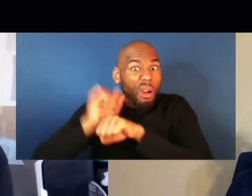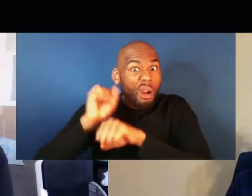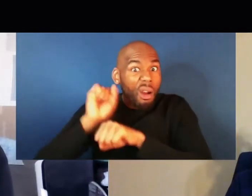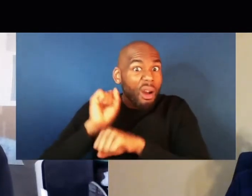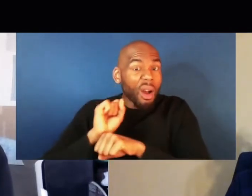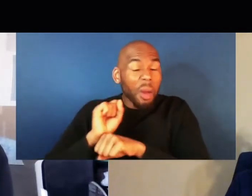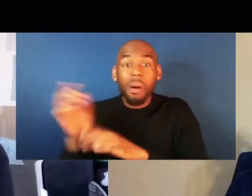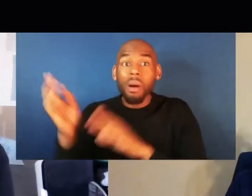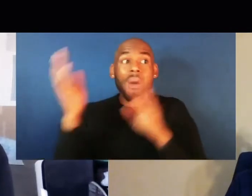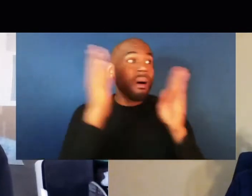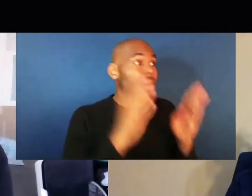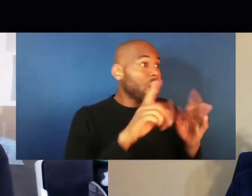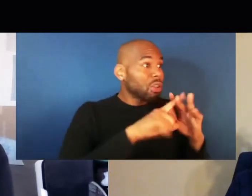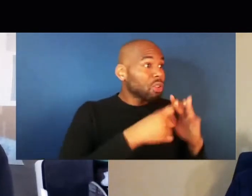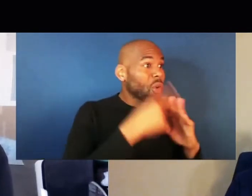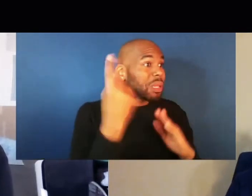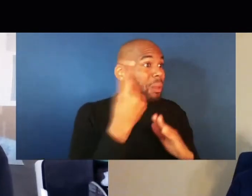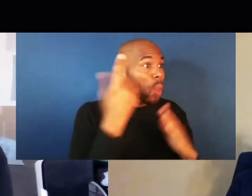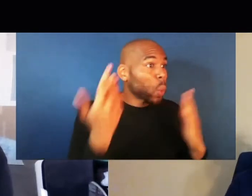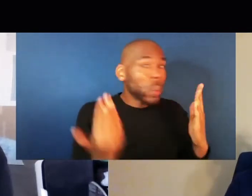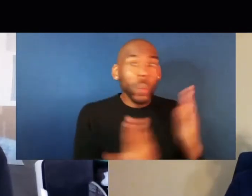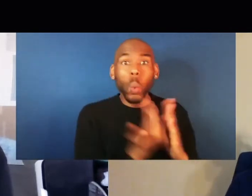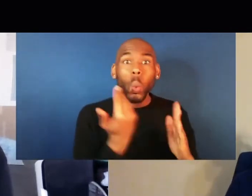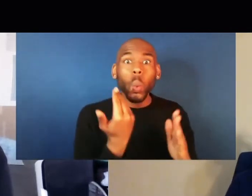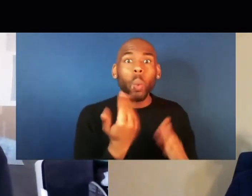job and start something new,